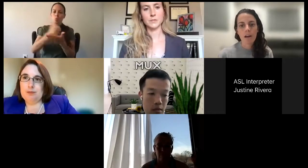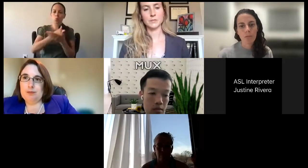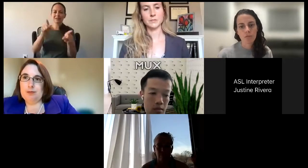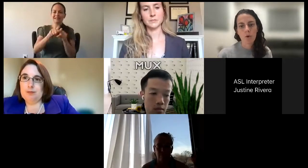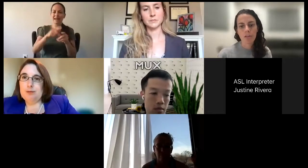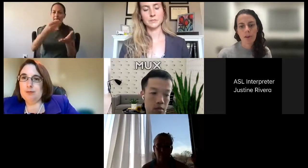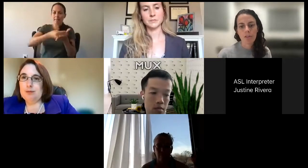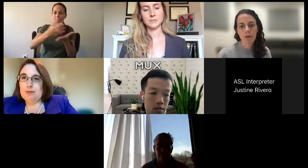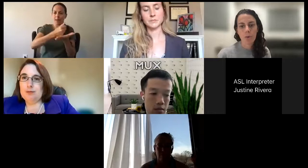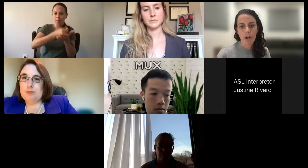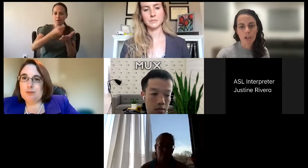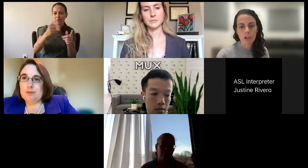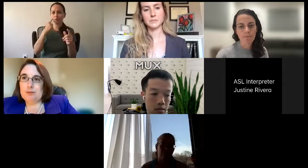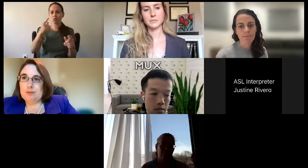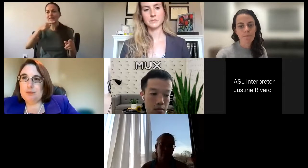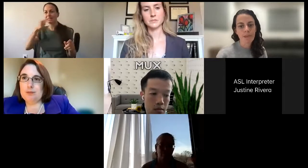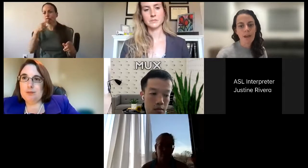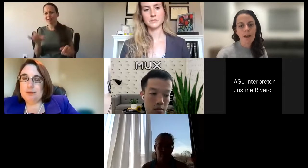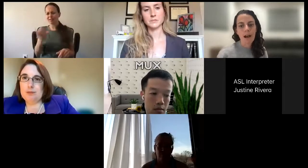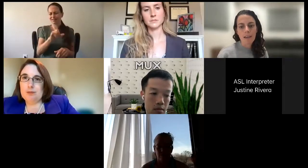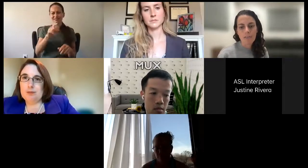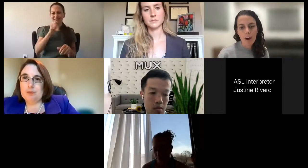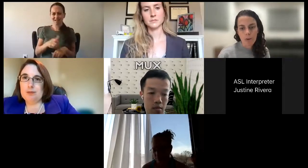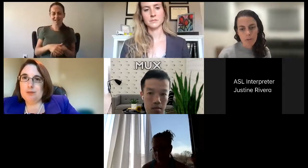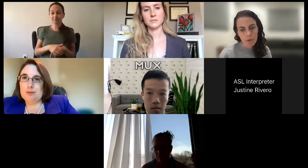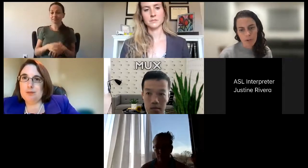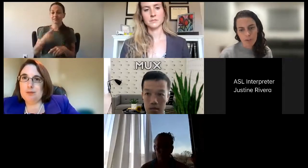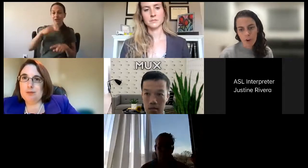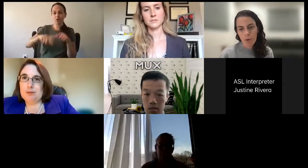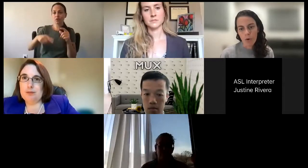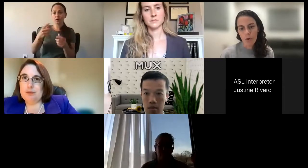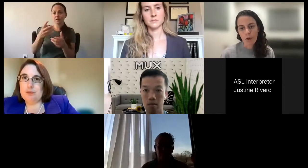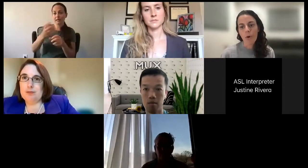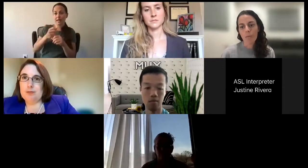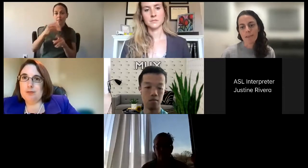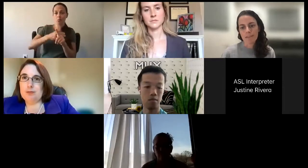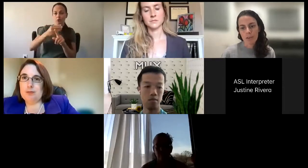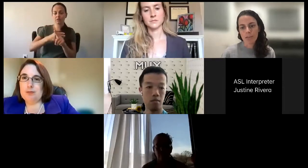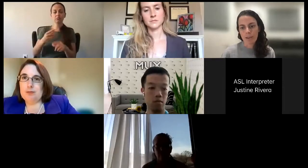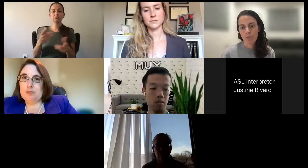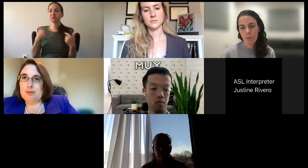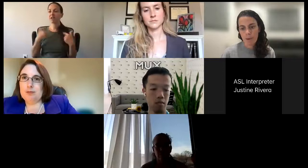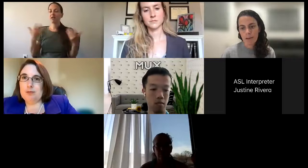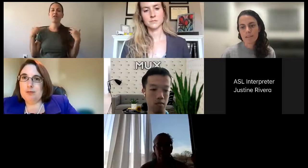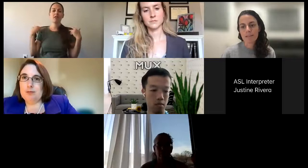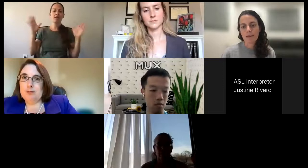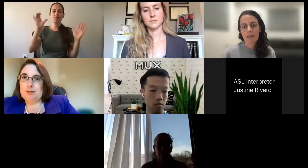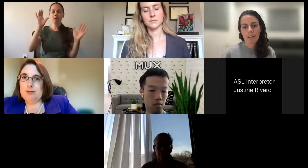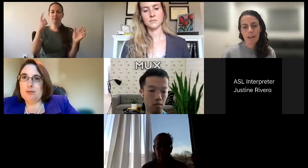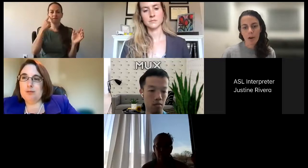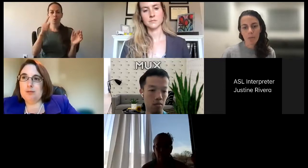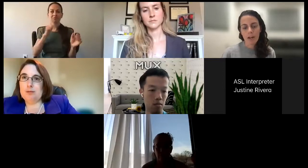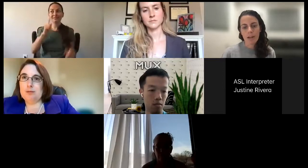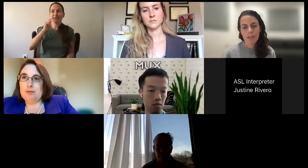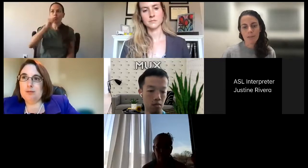and unable to qualify for a mortgage. I gave up a few years ago on owning a home as a single deaf woman, since I can't